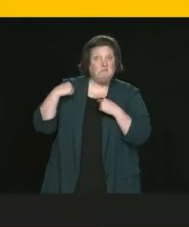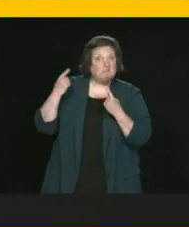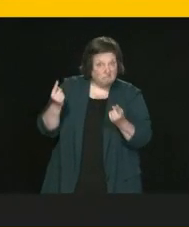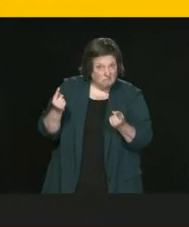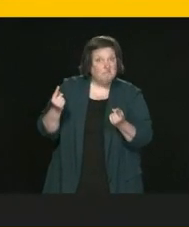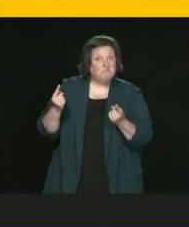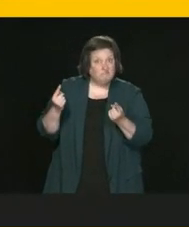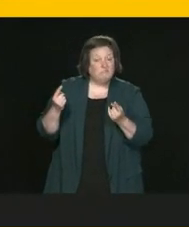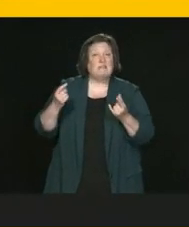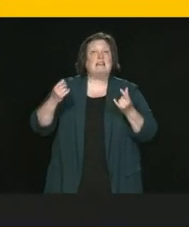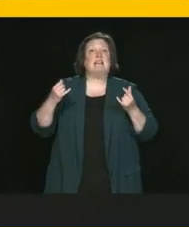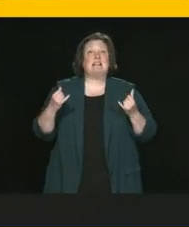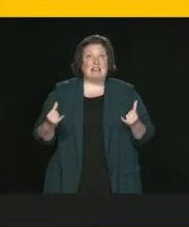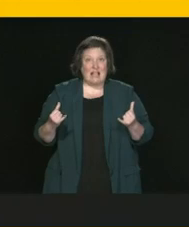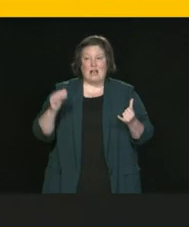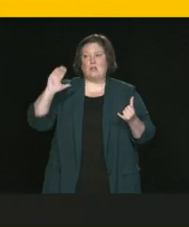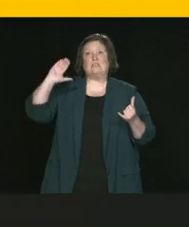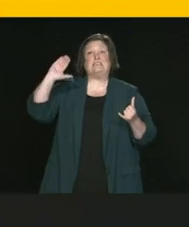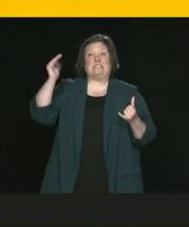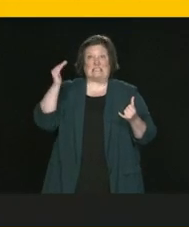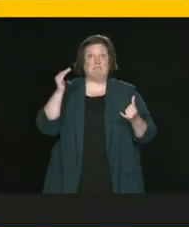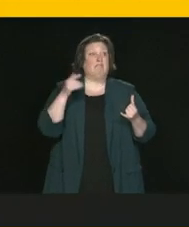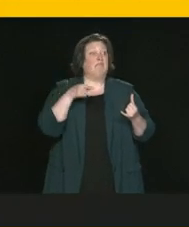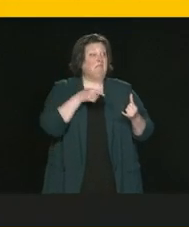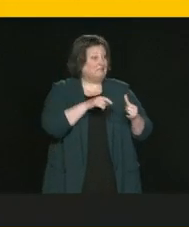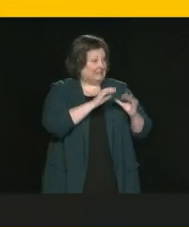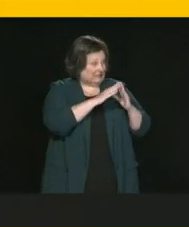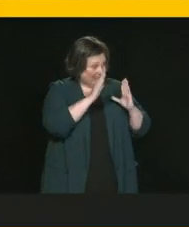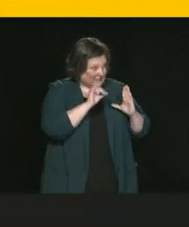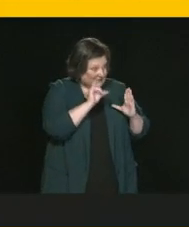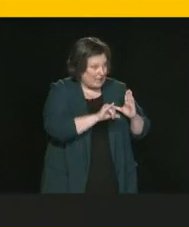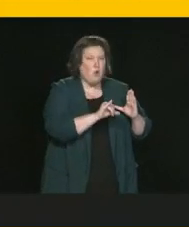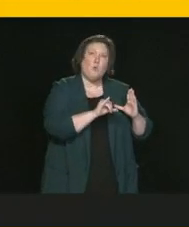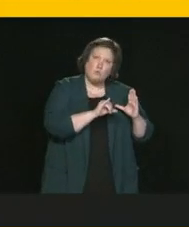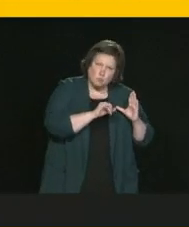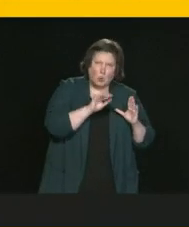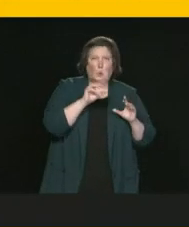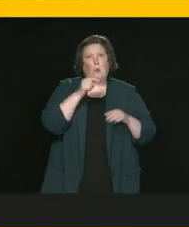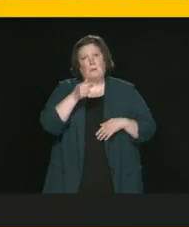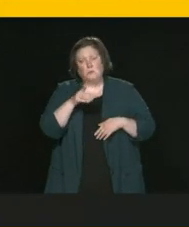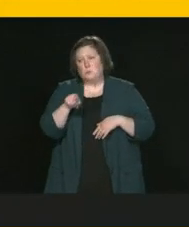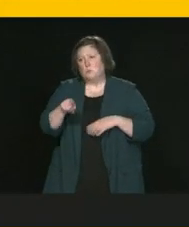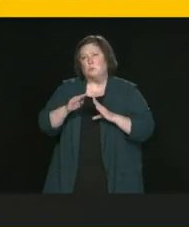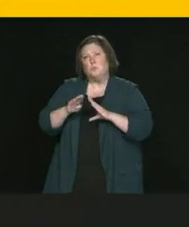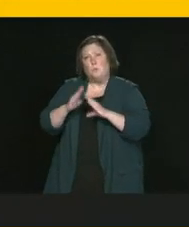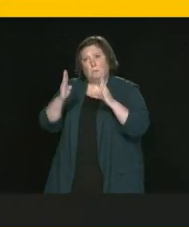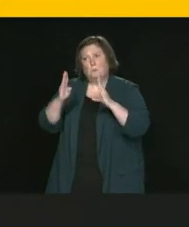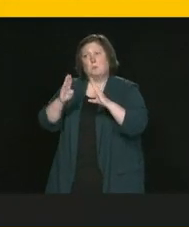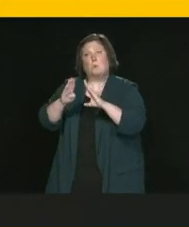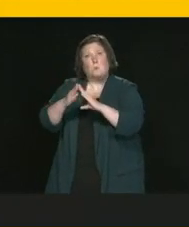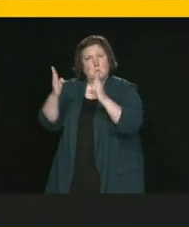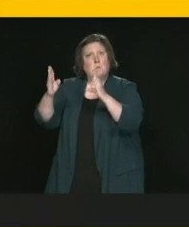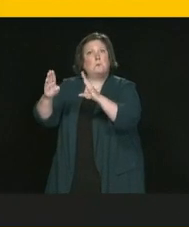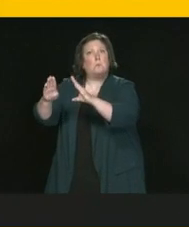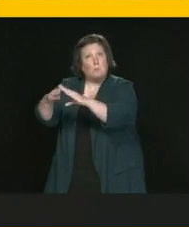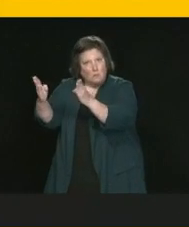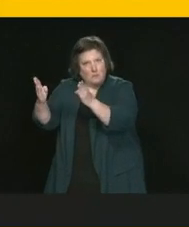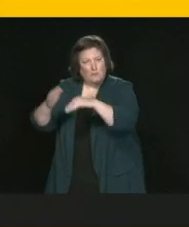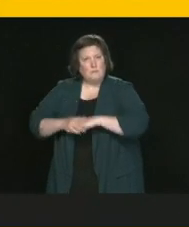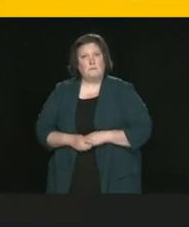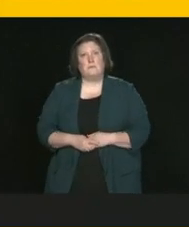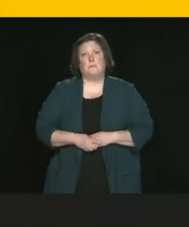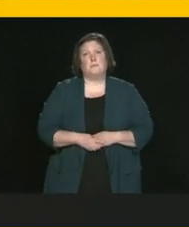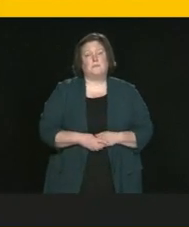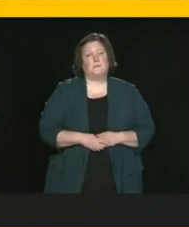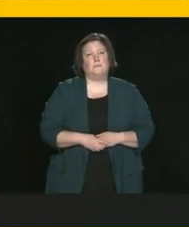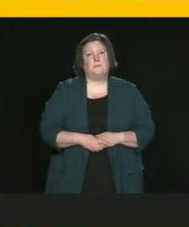to gradually and cautiously reopen the economy, partly because businesses are using programs like the